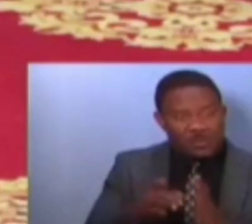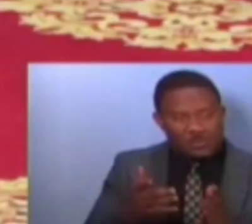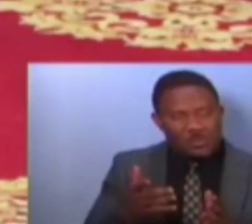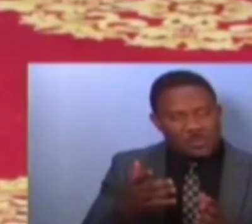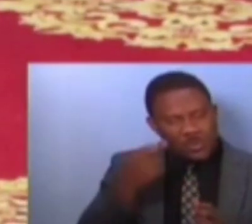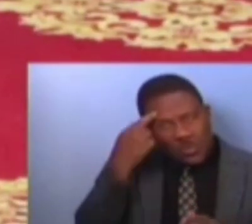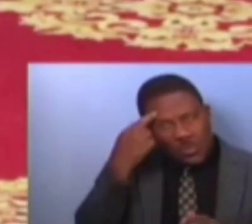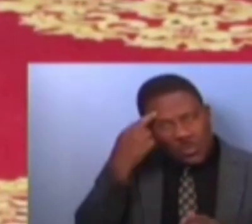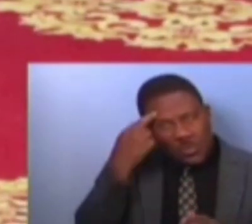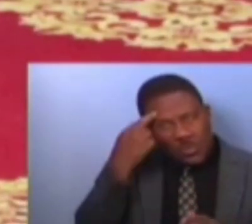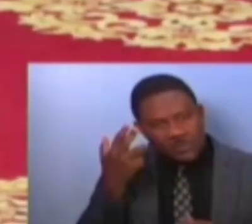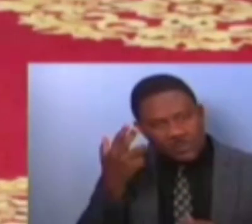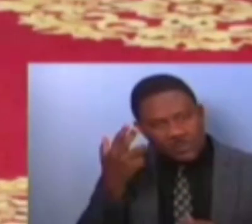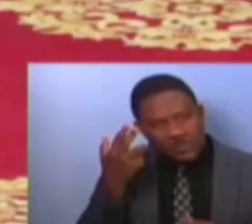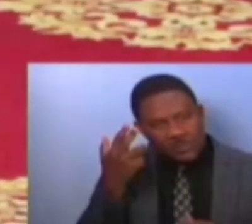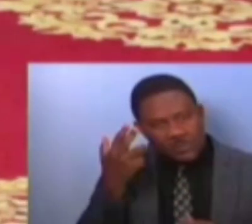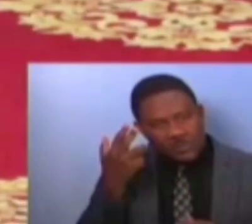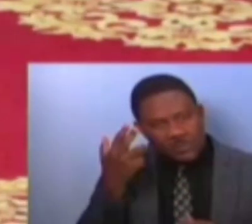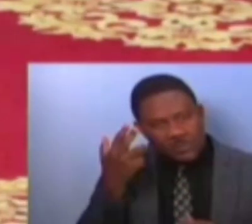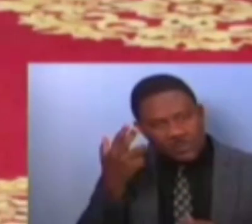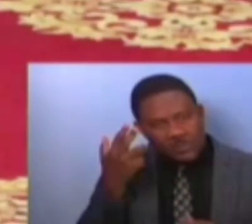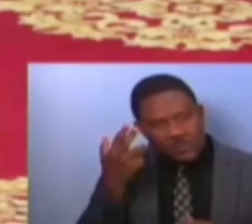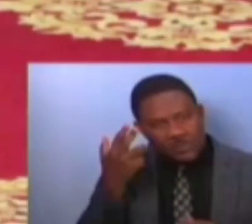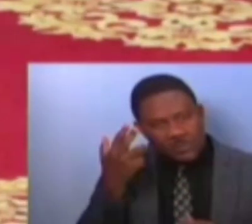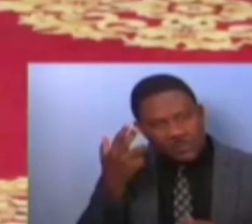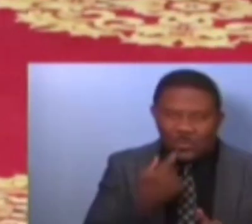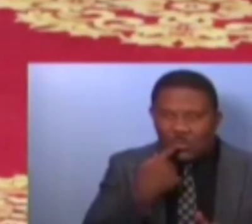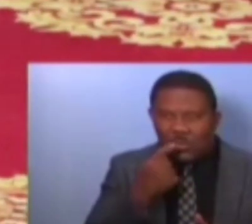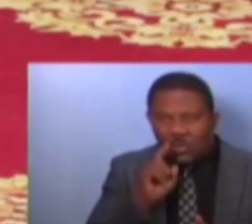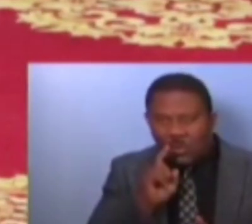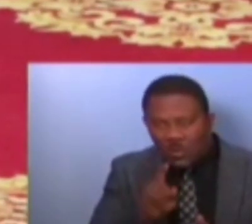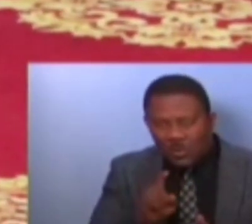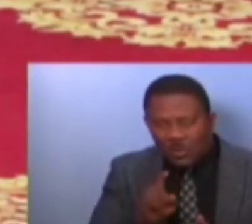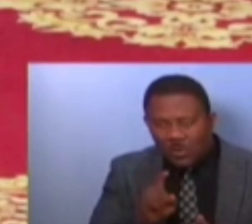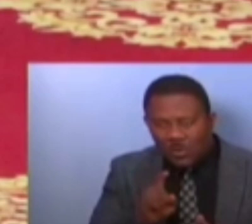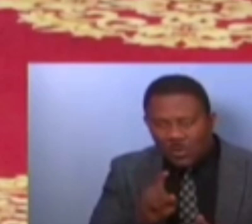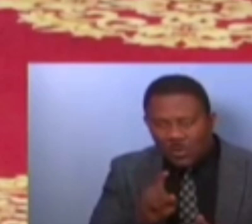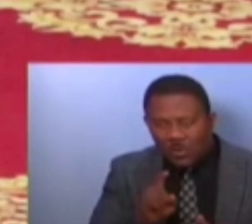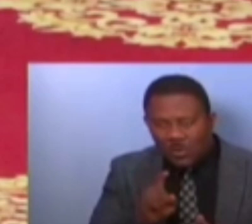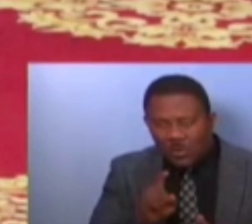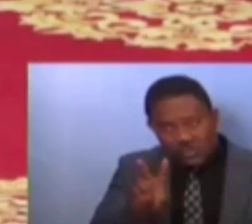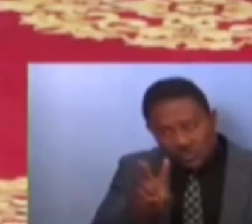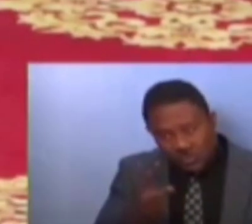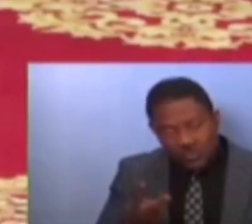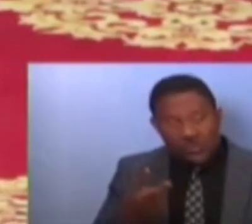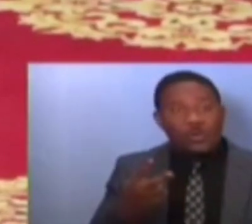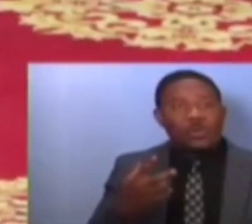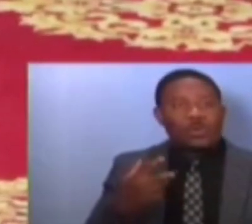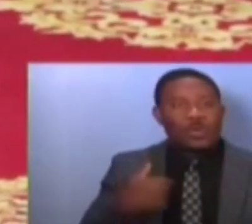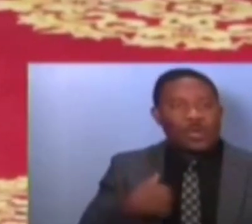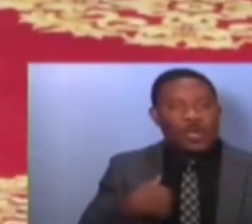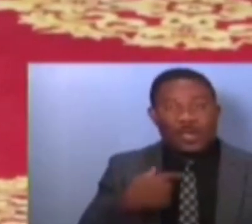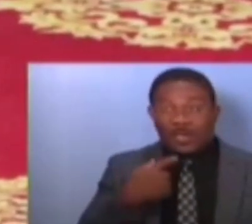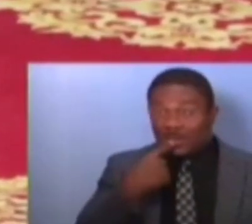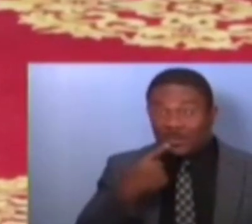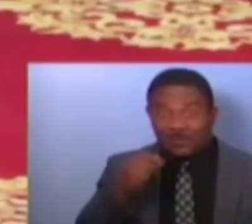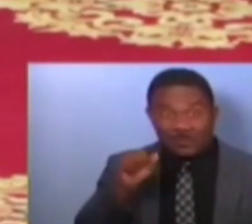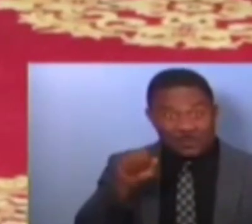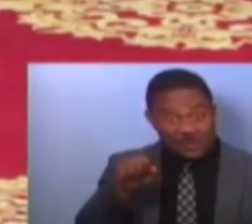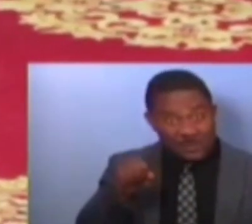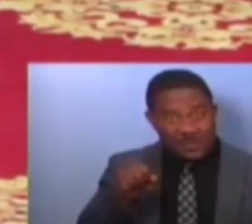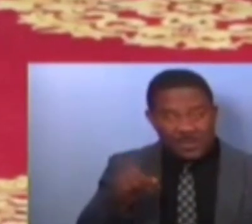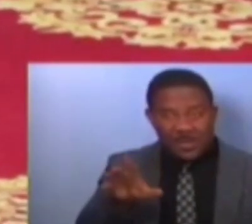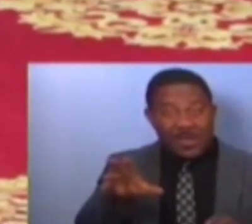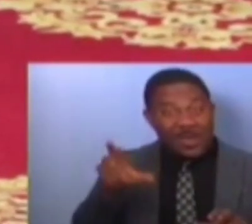to be nominated as the Speaker. Pursuant to Order 7.2 of the Standing Orders of Parliament, I hereby